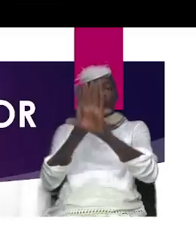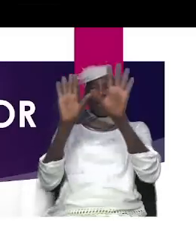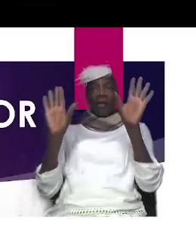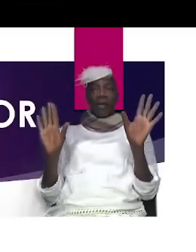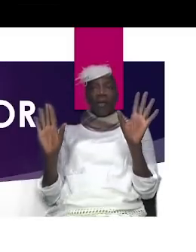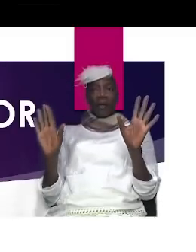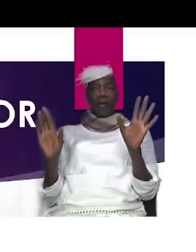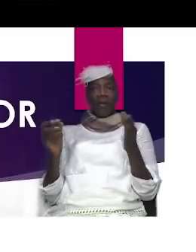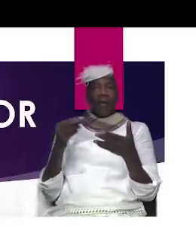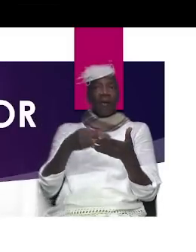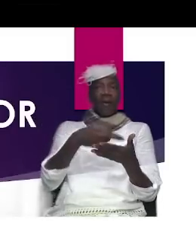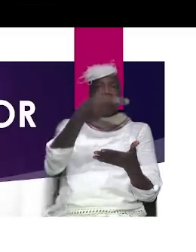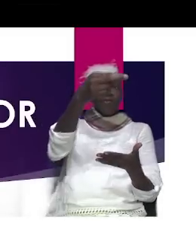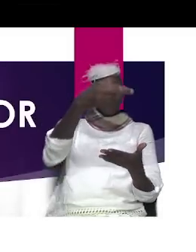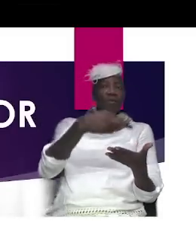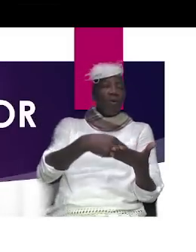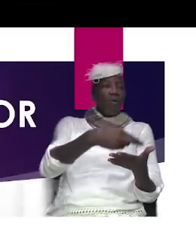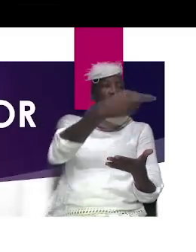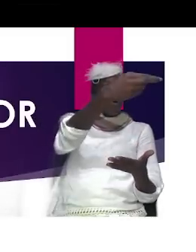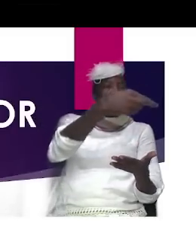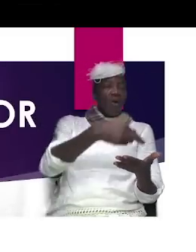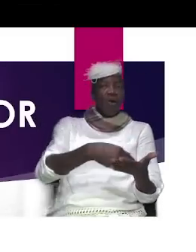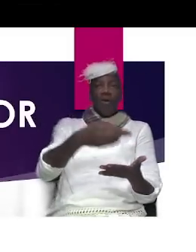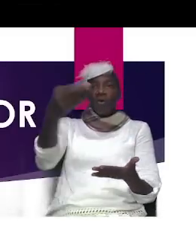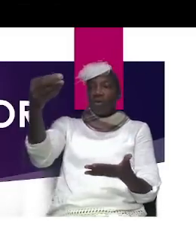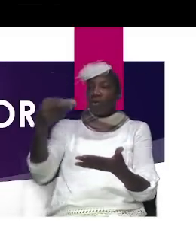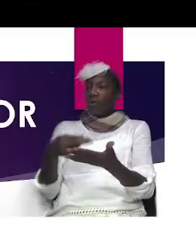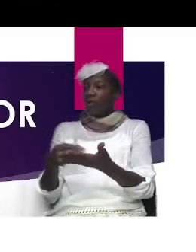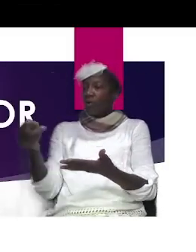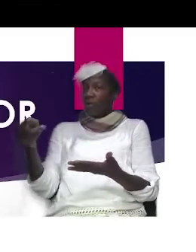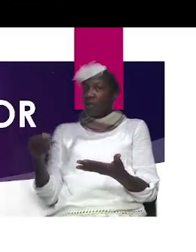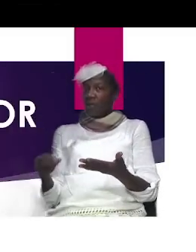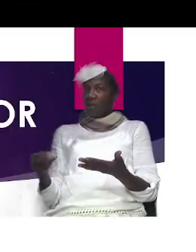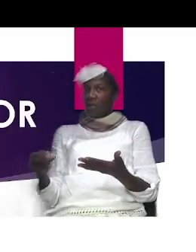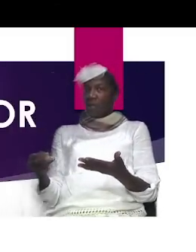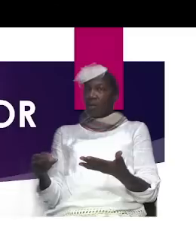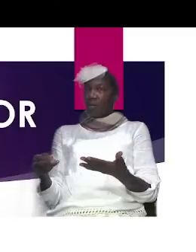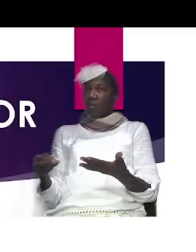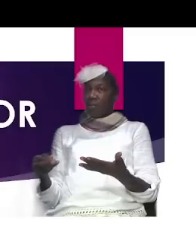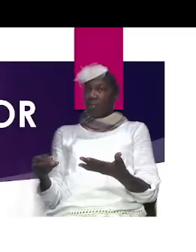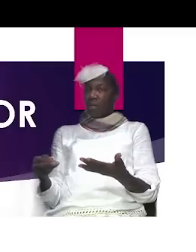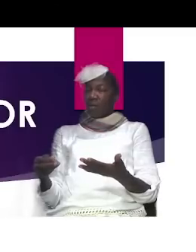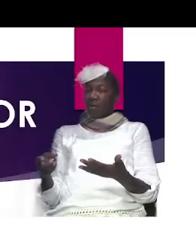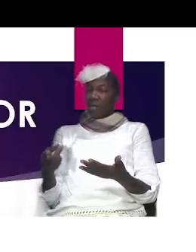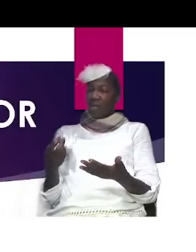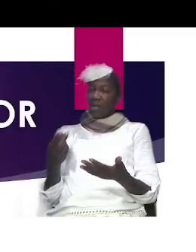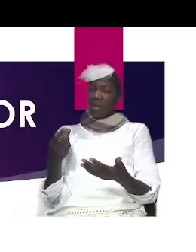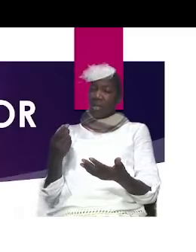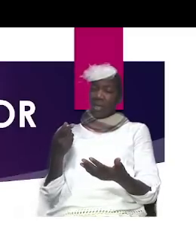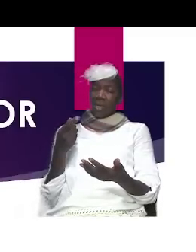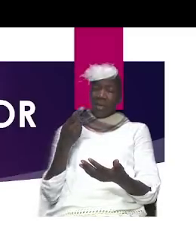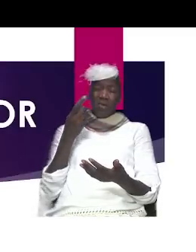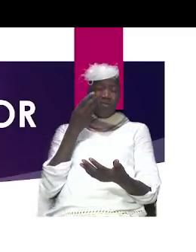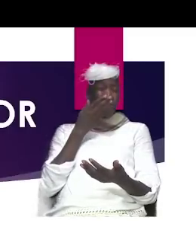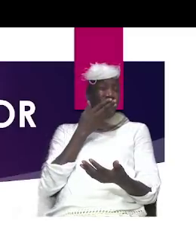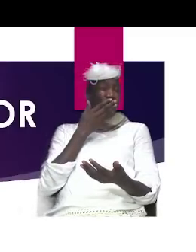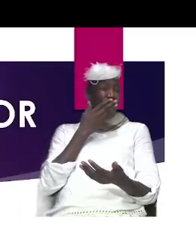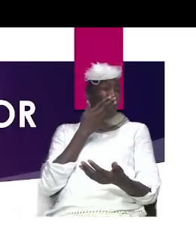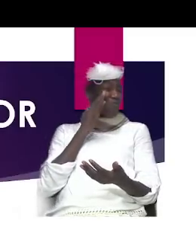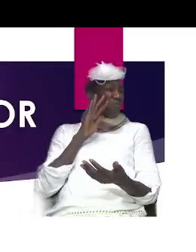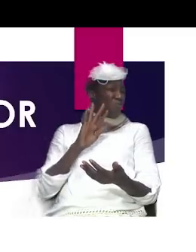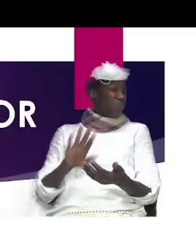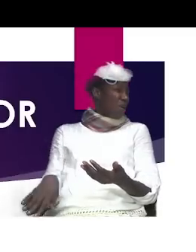about the reward connected with bearing insults for his name. You know, as children of God, saints of